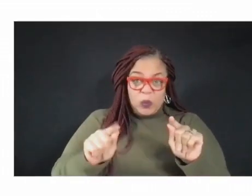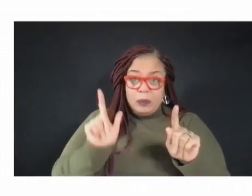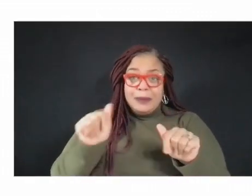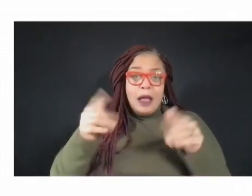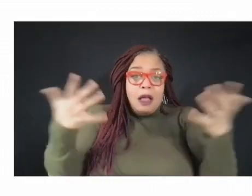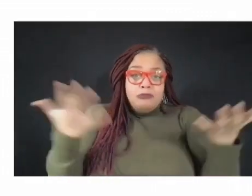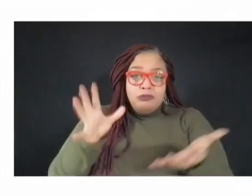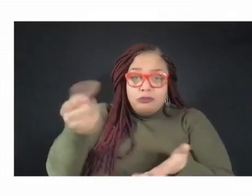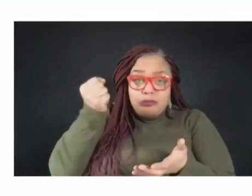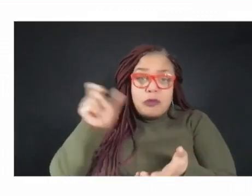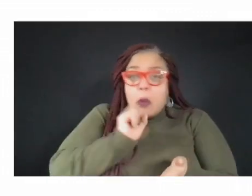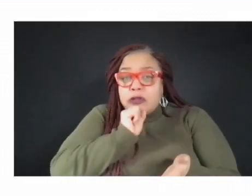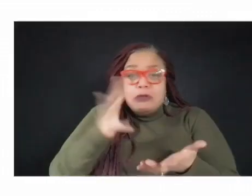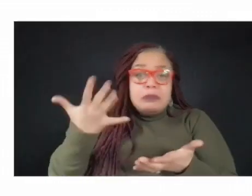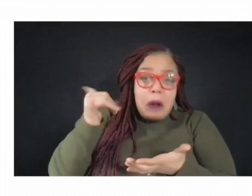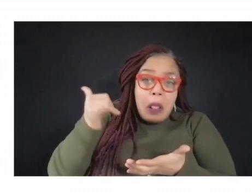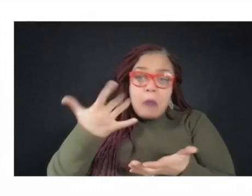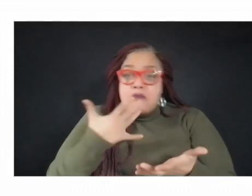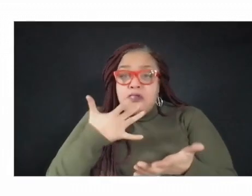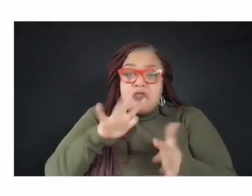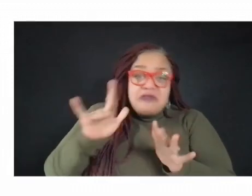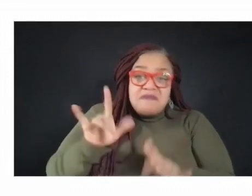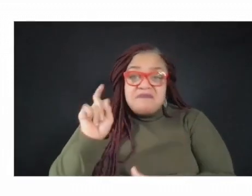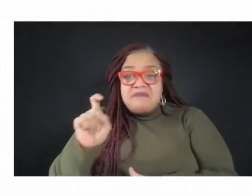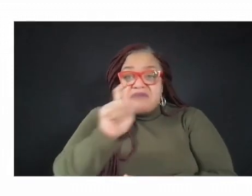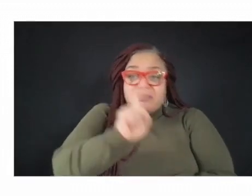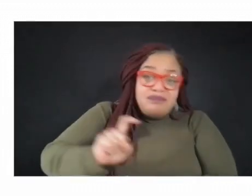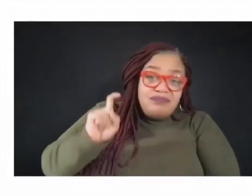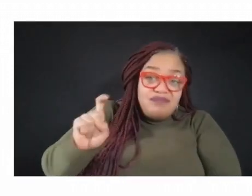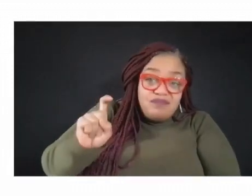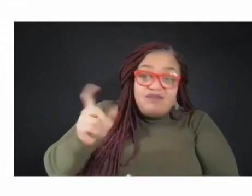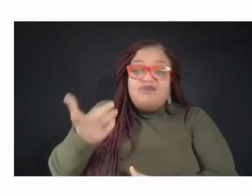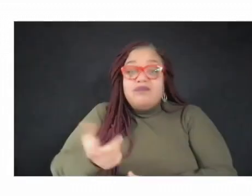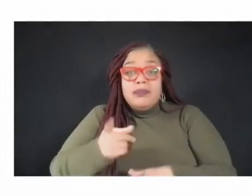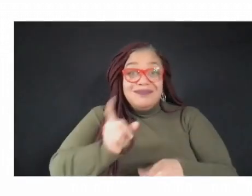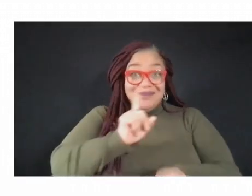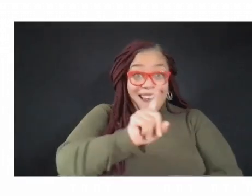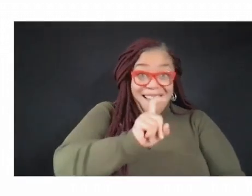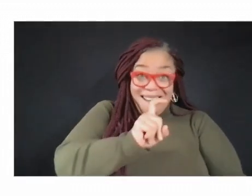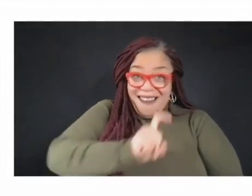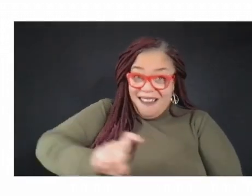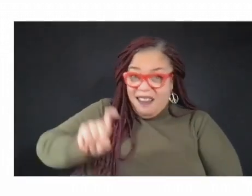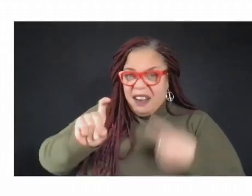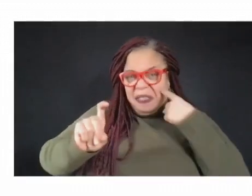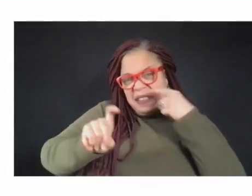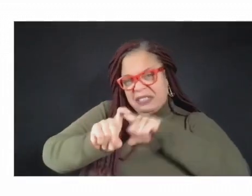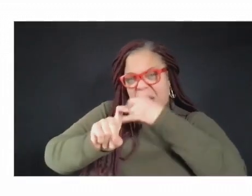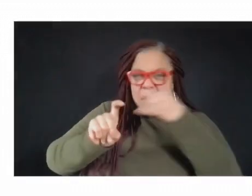and click on the stickies, drag it over to where you think on this timeline,